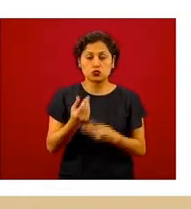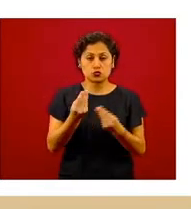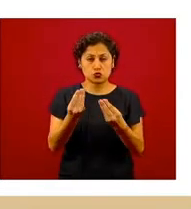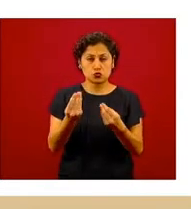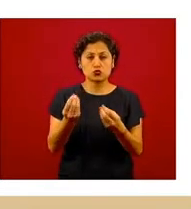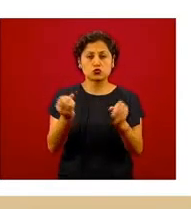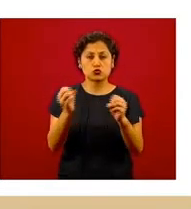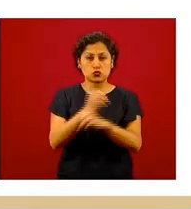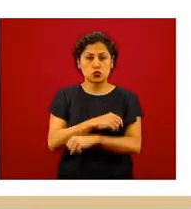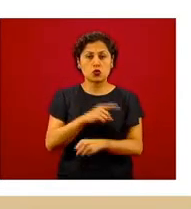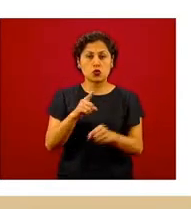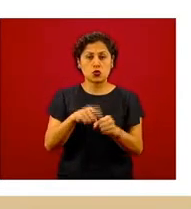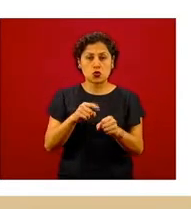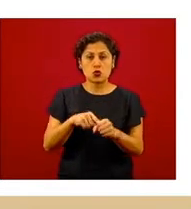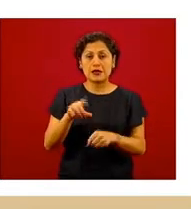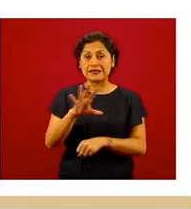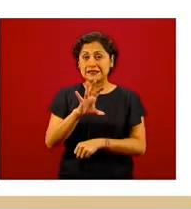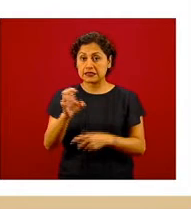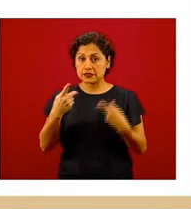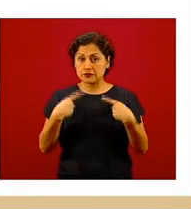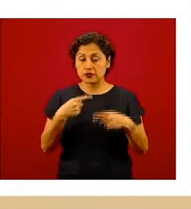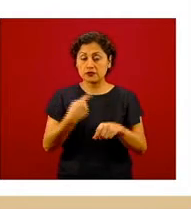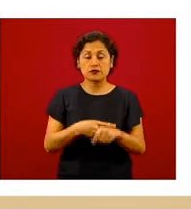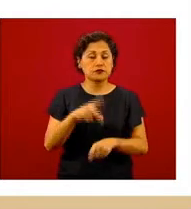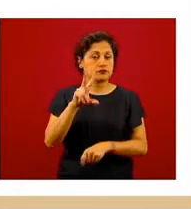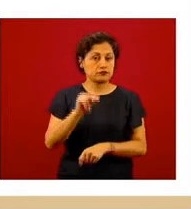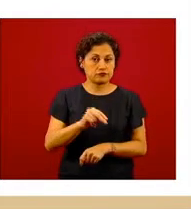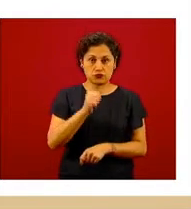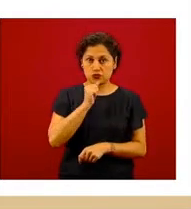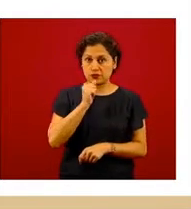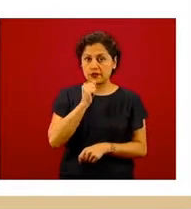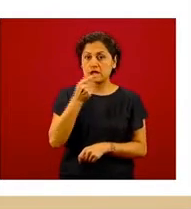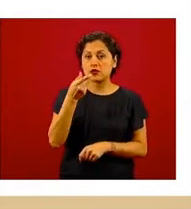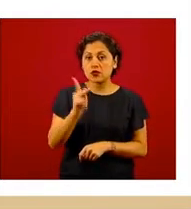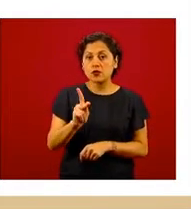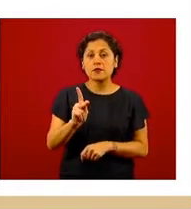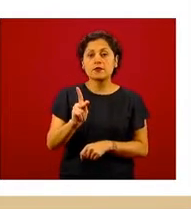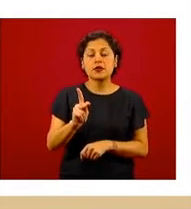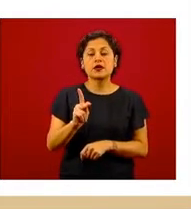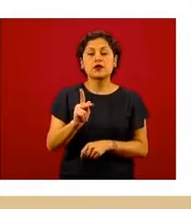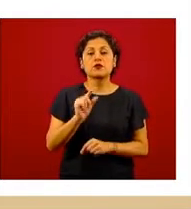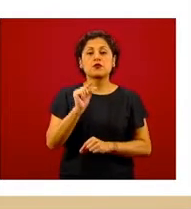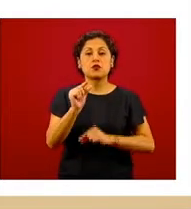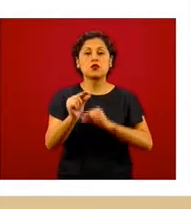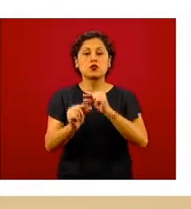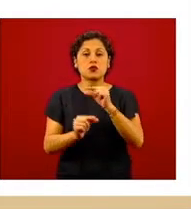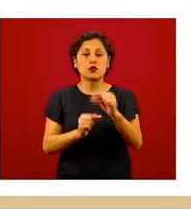and in some states still have not gone over 500 cases.